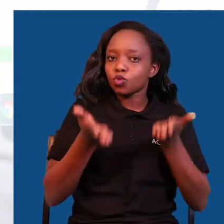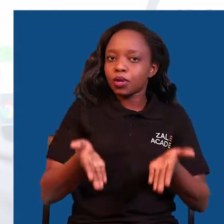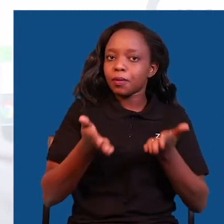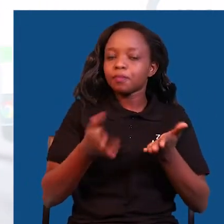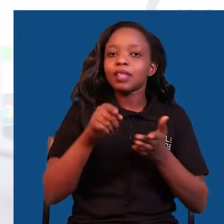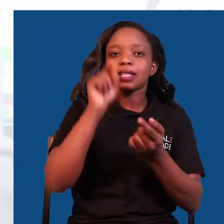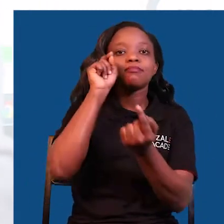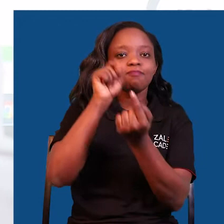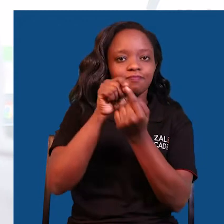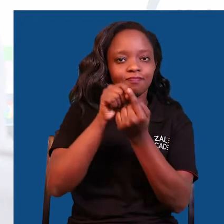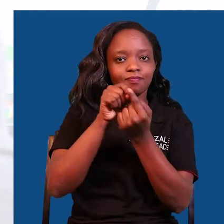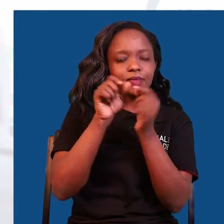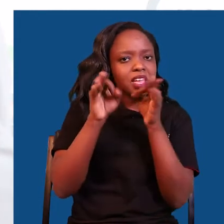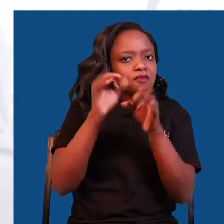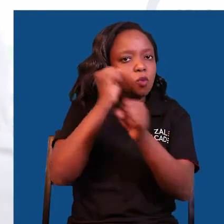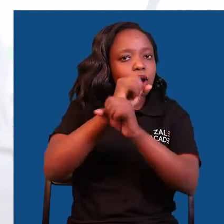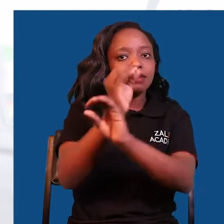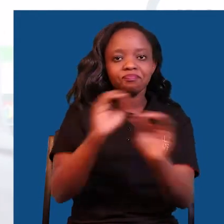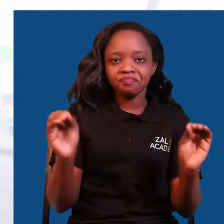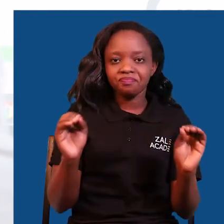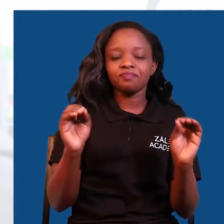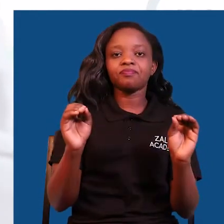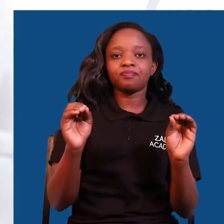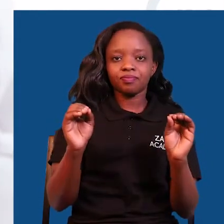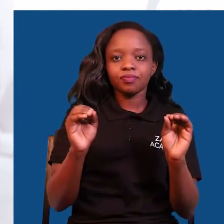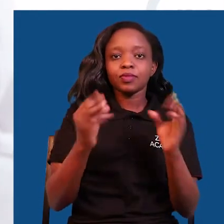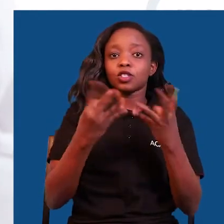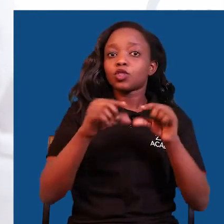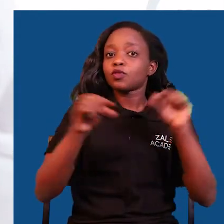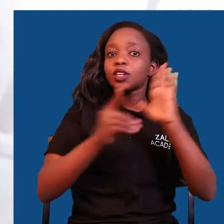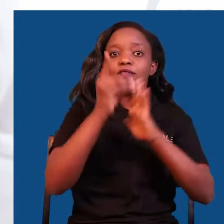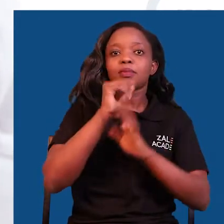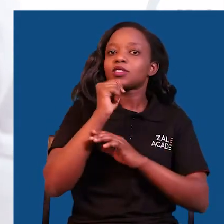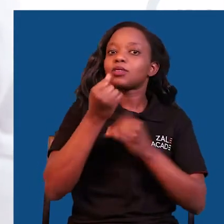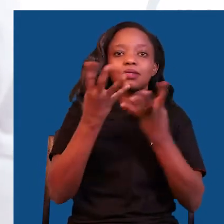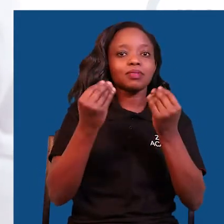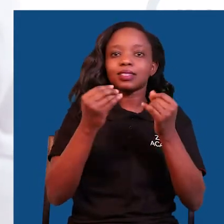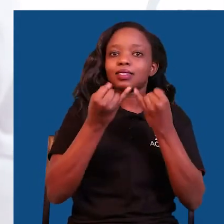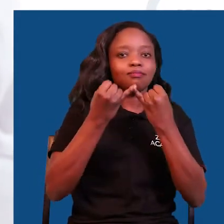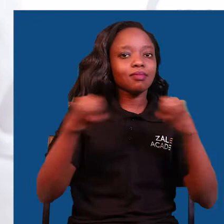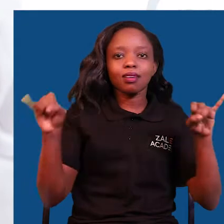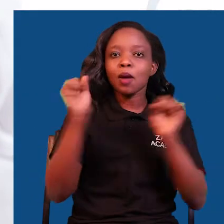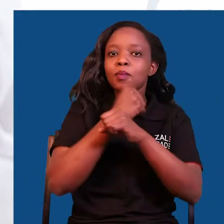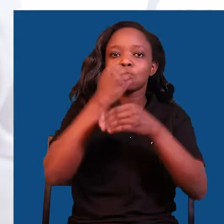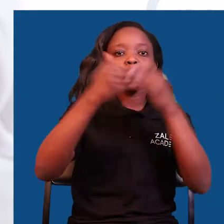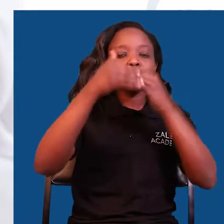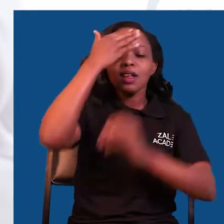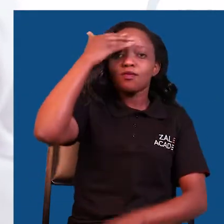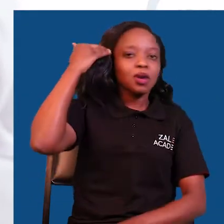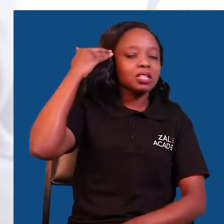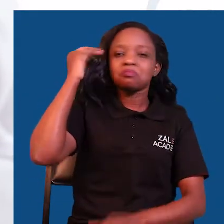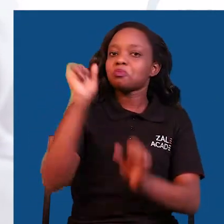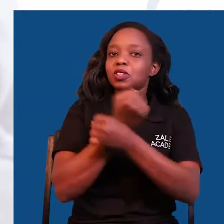today? That's testing. If it doesn't work, software development is not a straight line. You won't build and forget